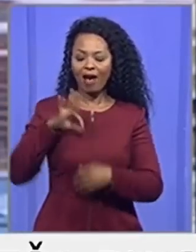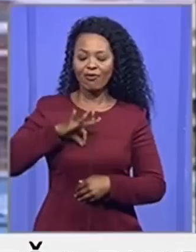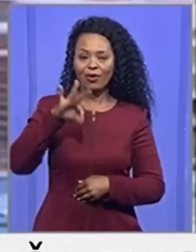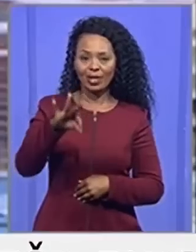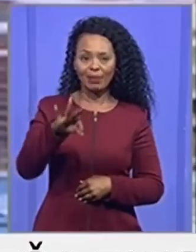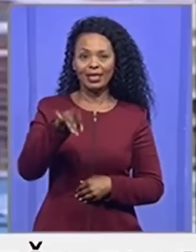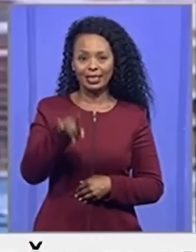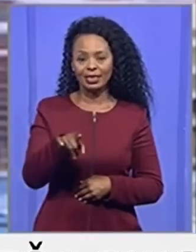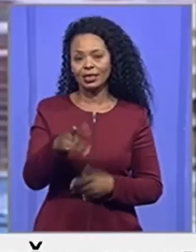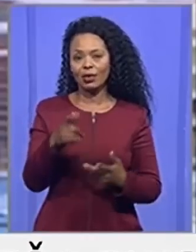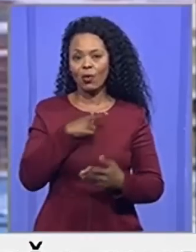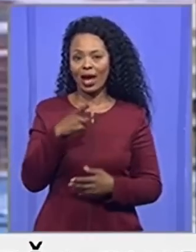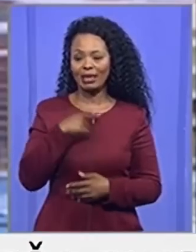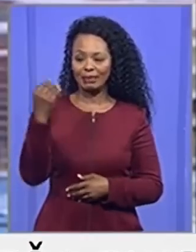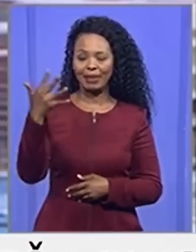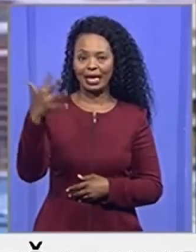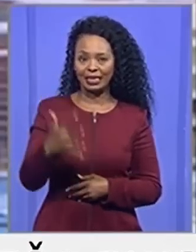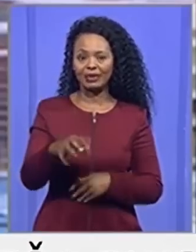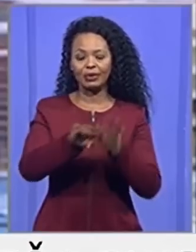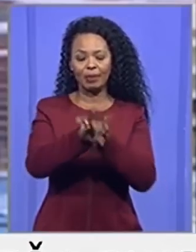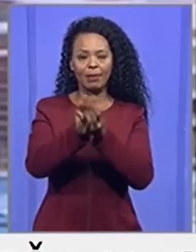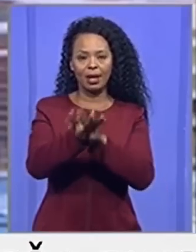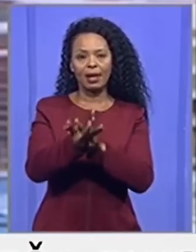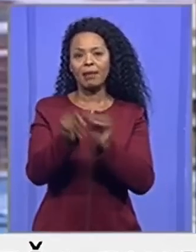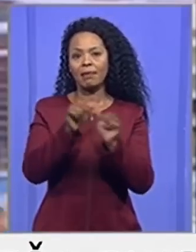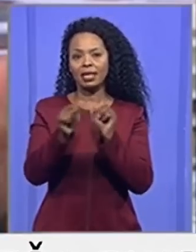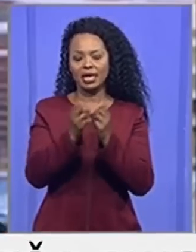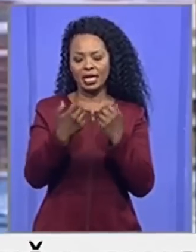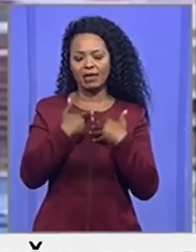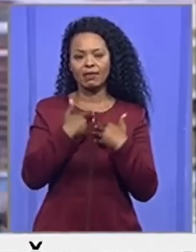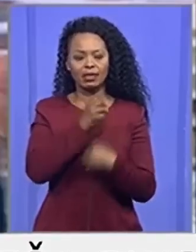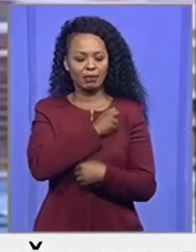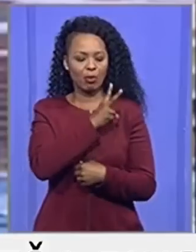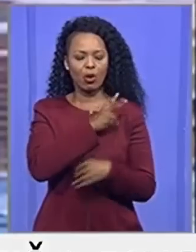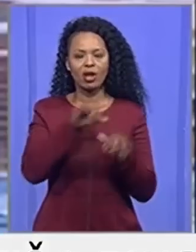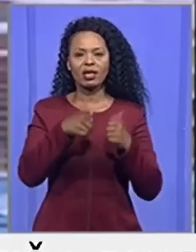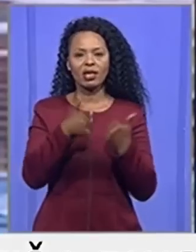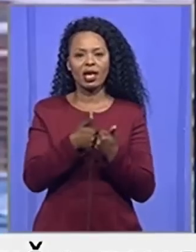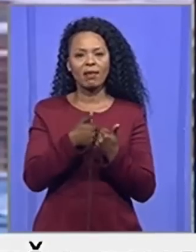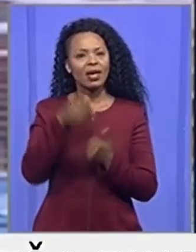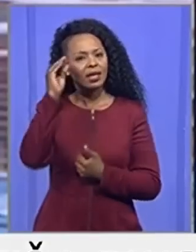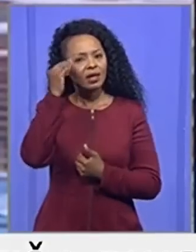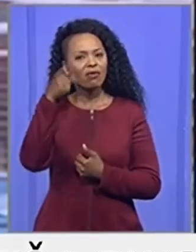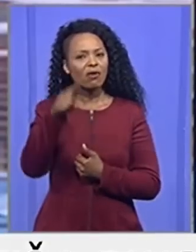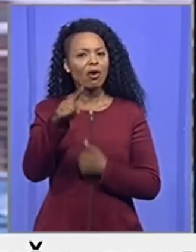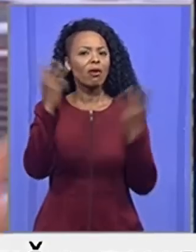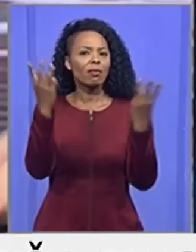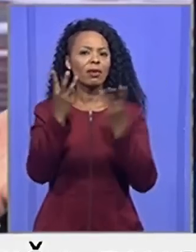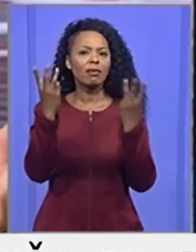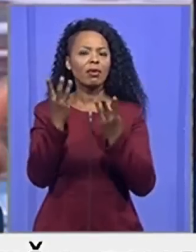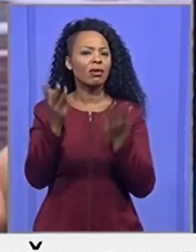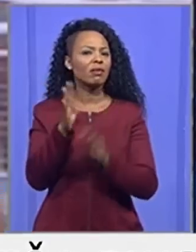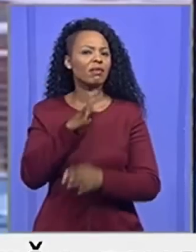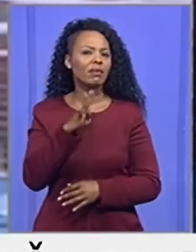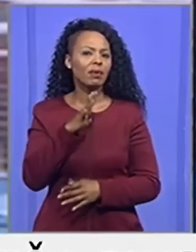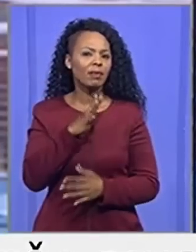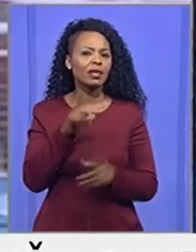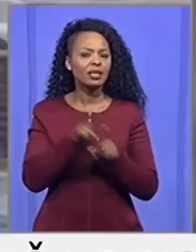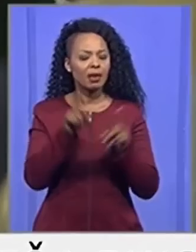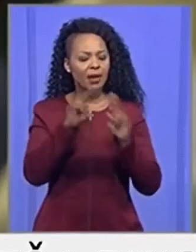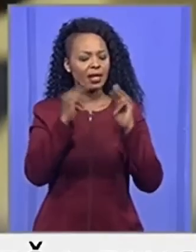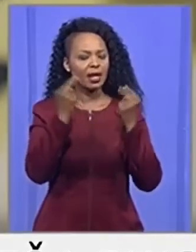just ridiculous, just give us the Springbok games, at least for the interest of our nation and for nation building, but